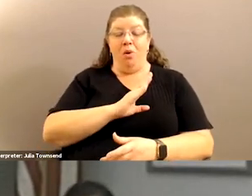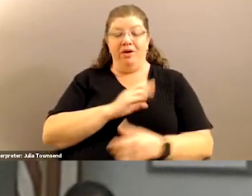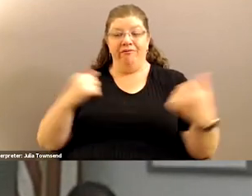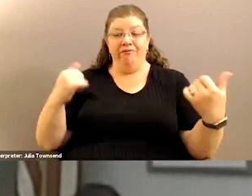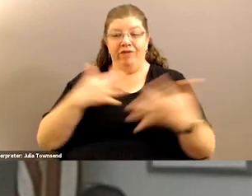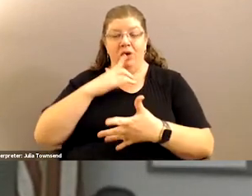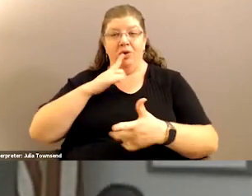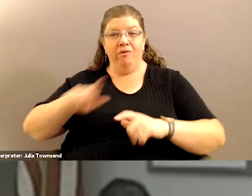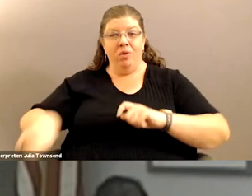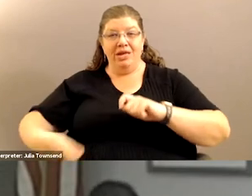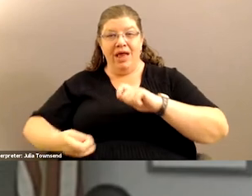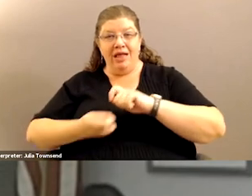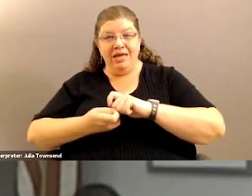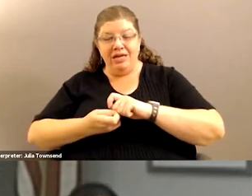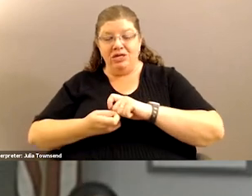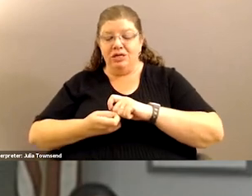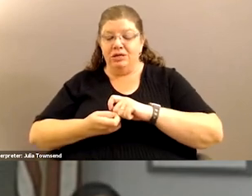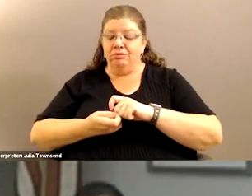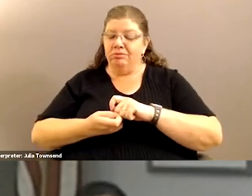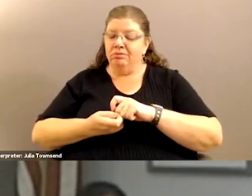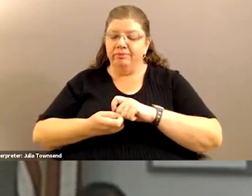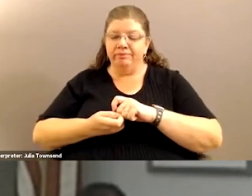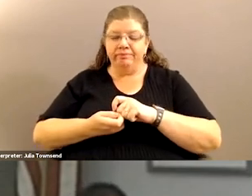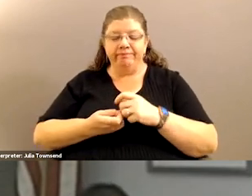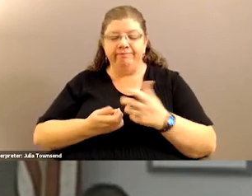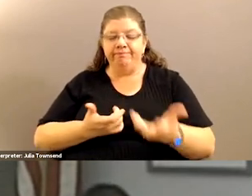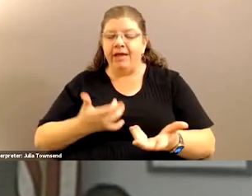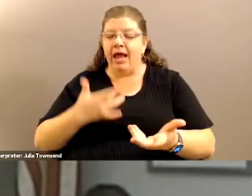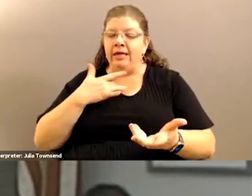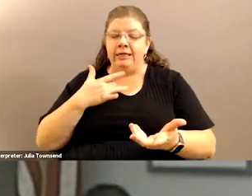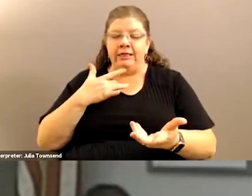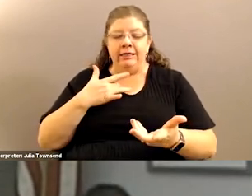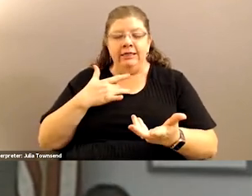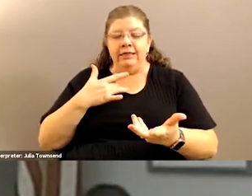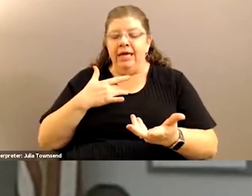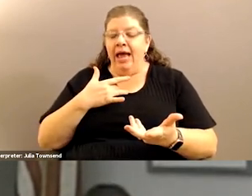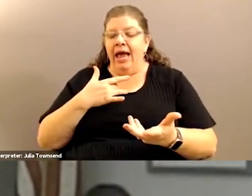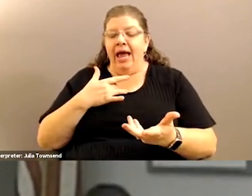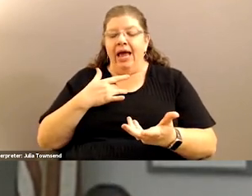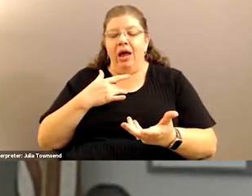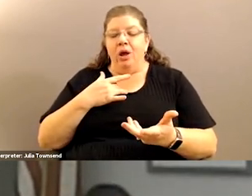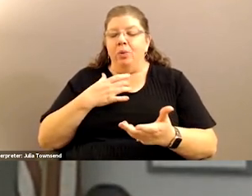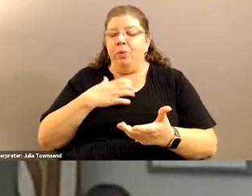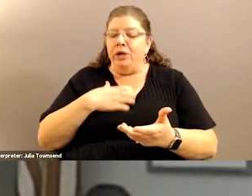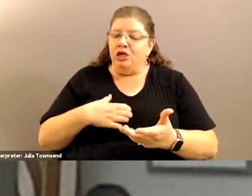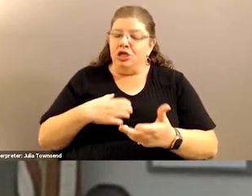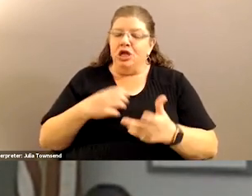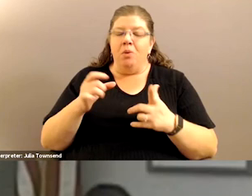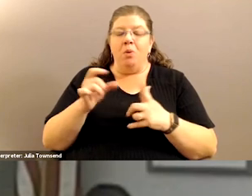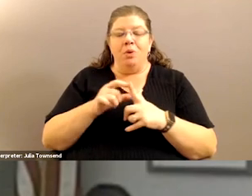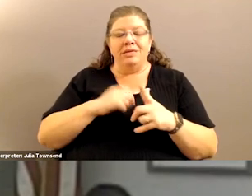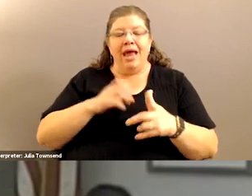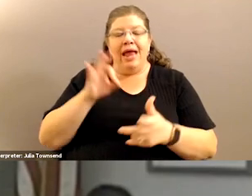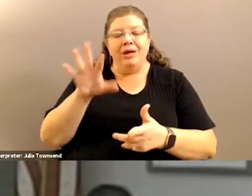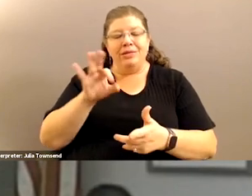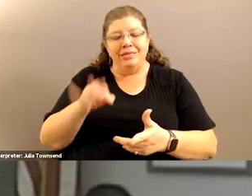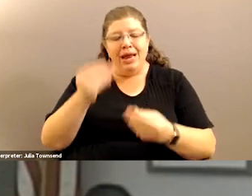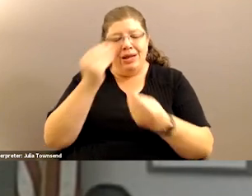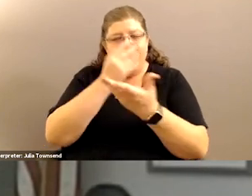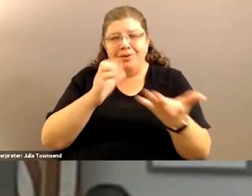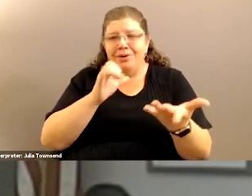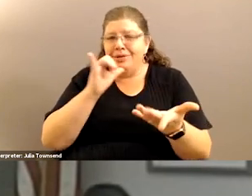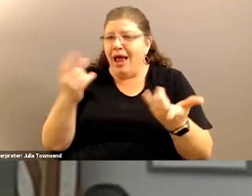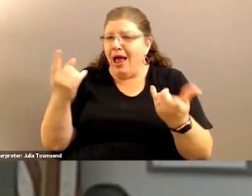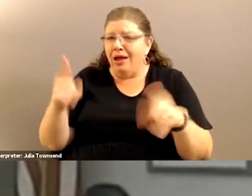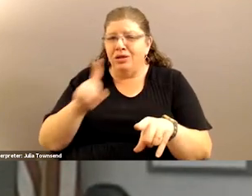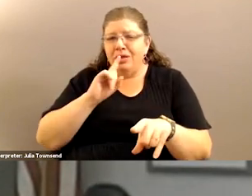just i i wish there was words that i could say uh to reassure that that's not the case but i